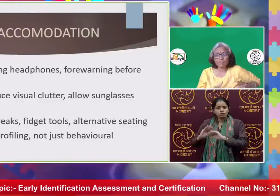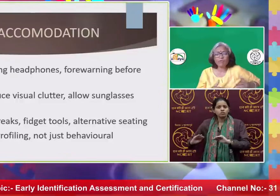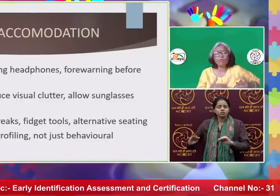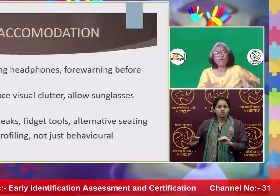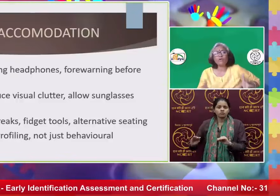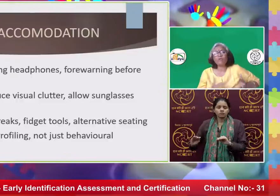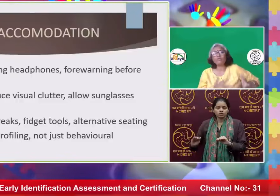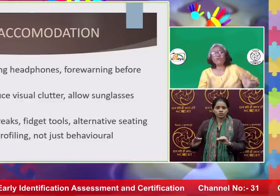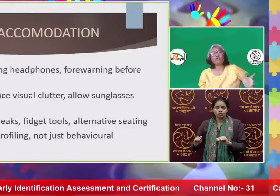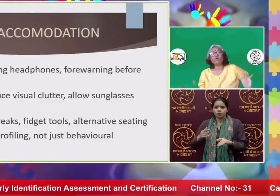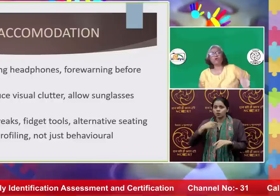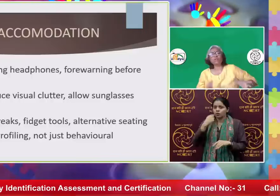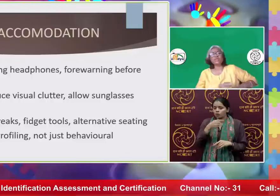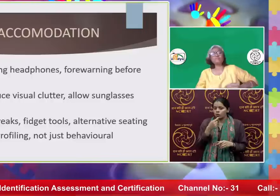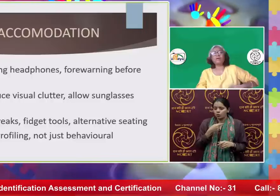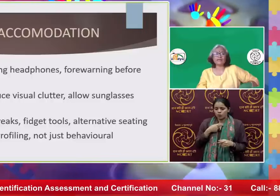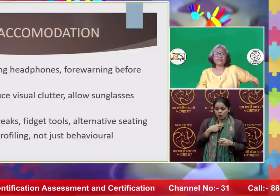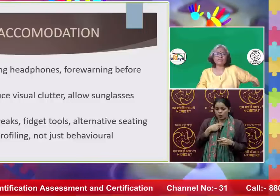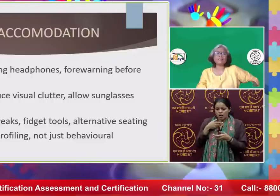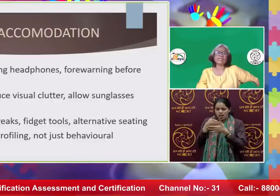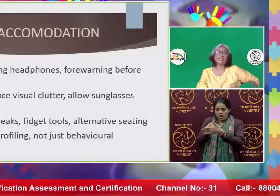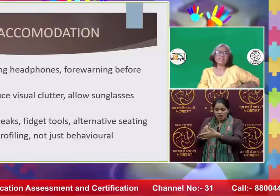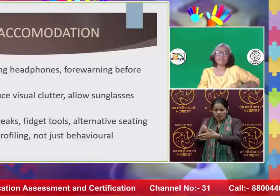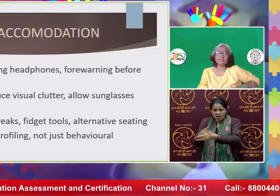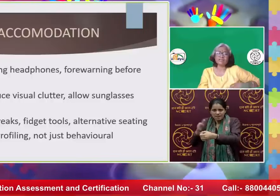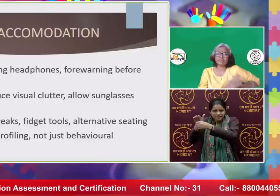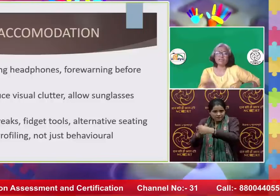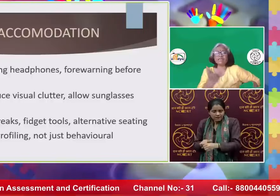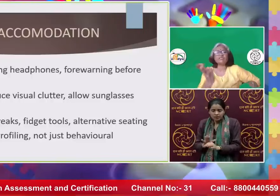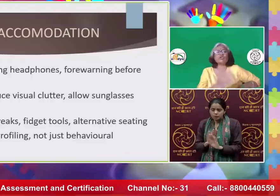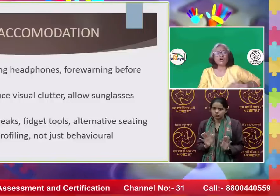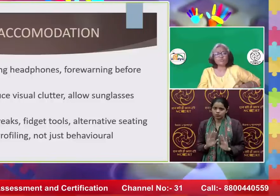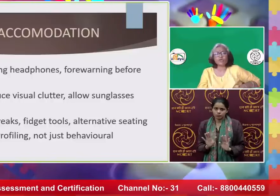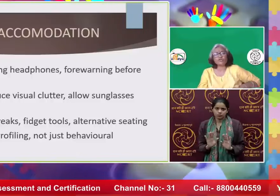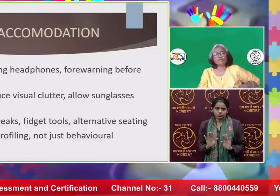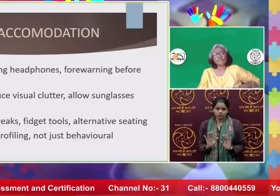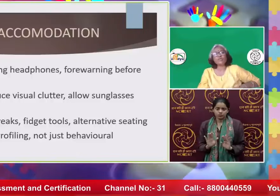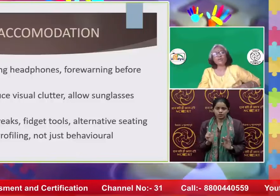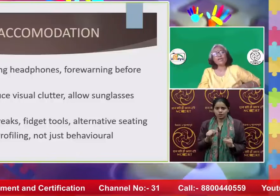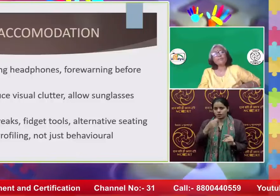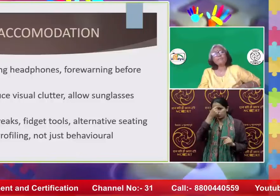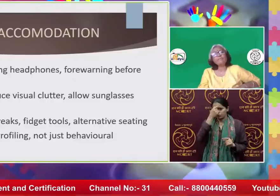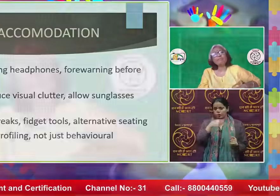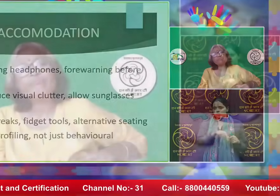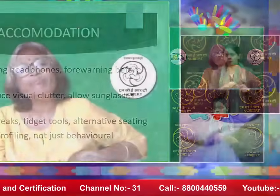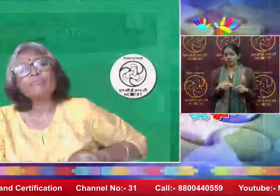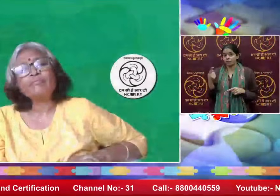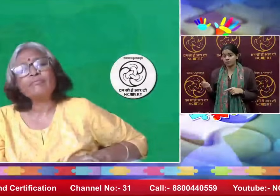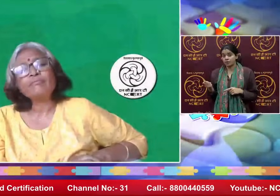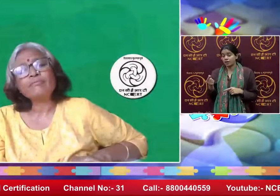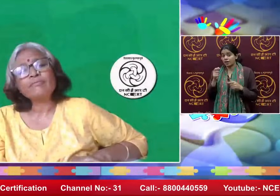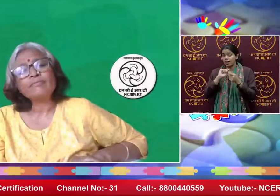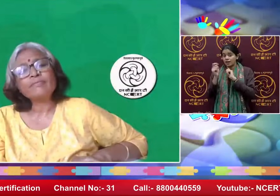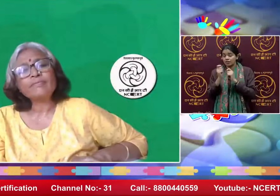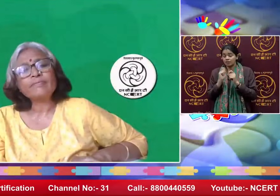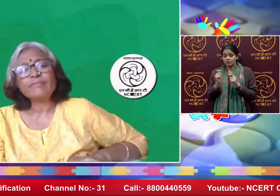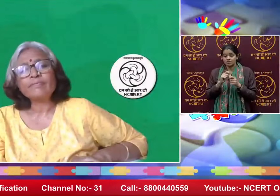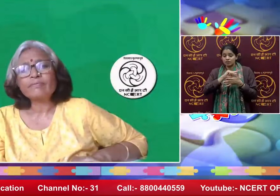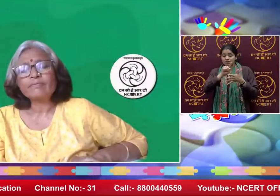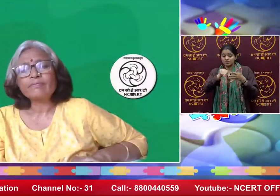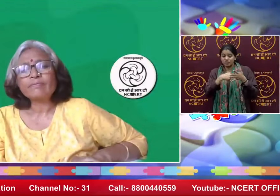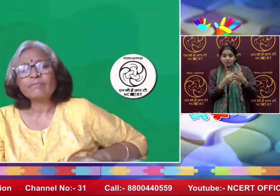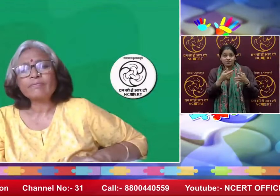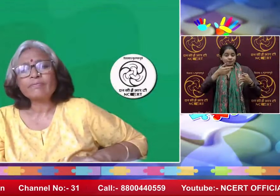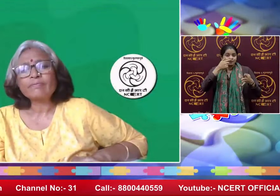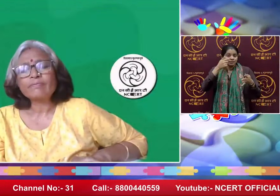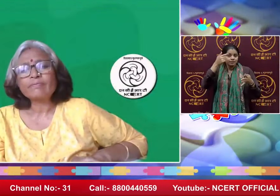we can overrule all these barriers That's that right. is caused because of the stimming. So here the senses or sense organs play a very important